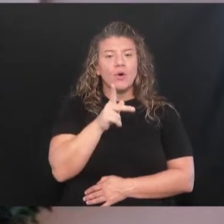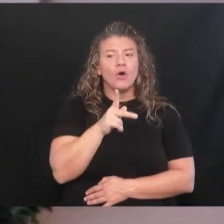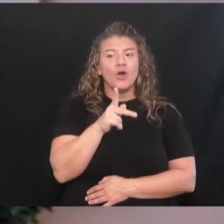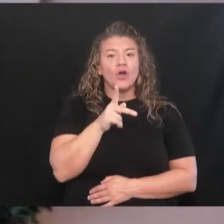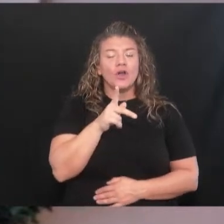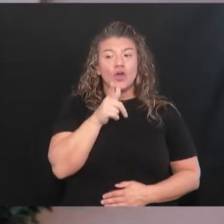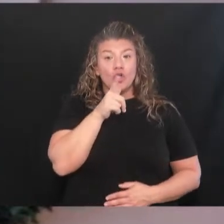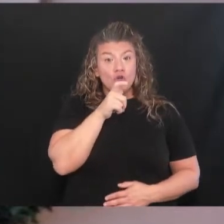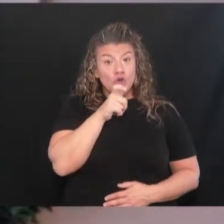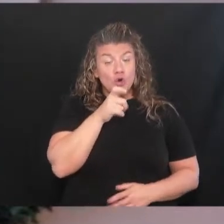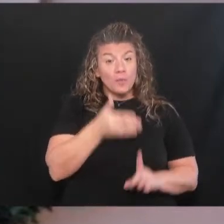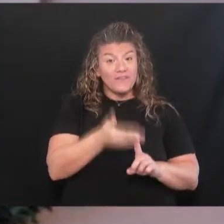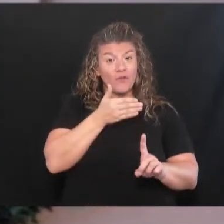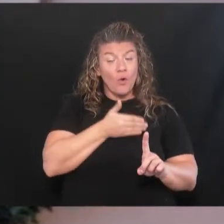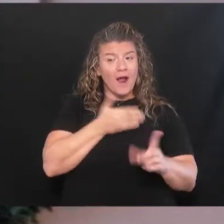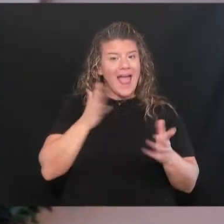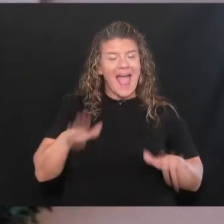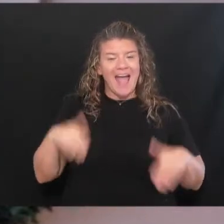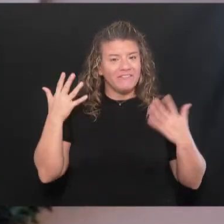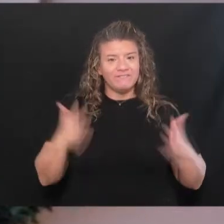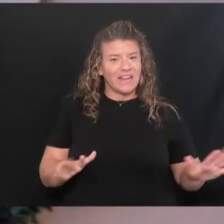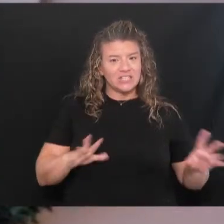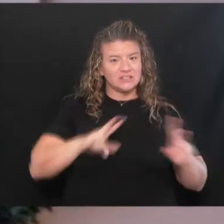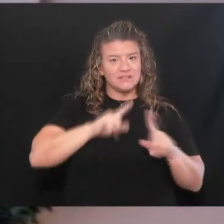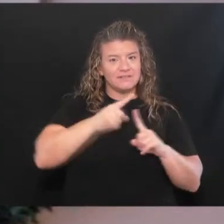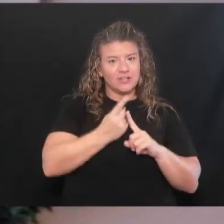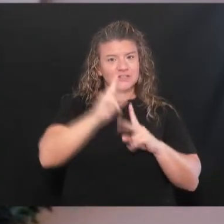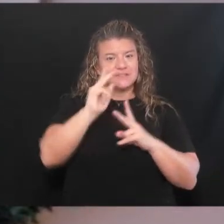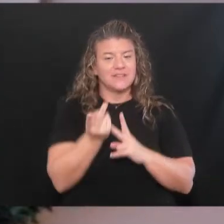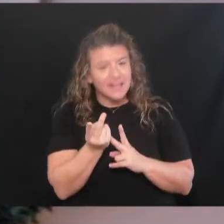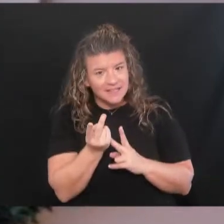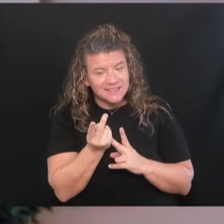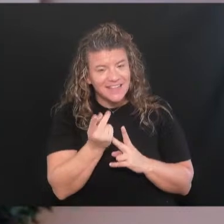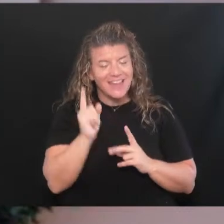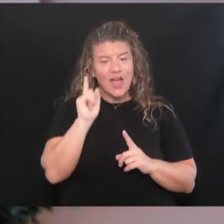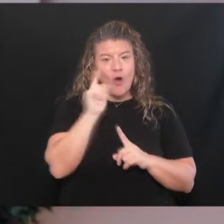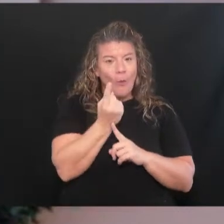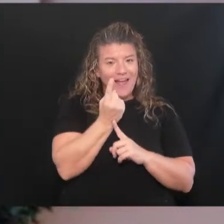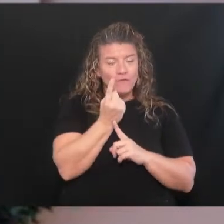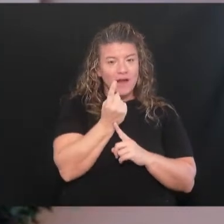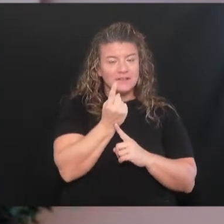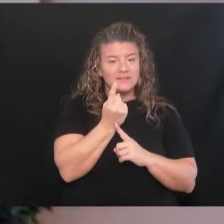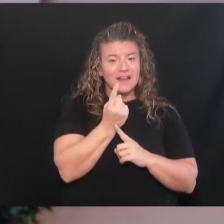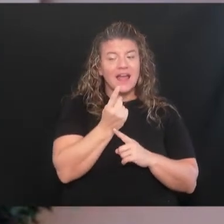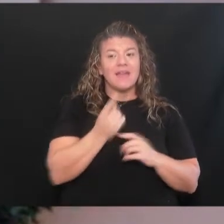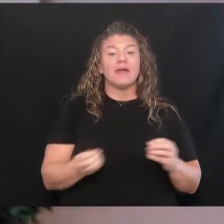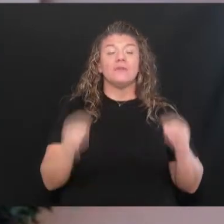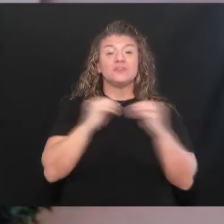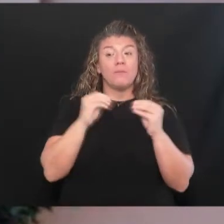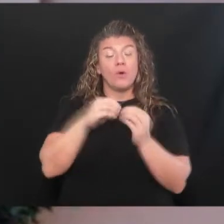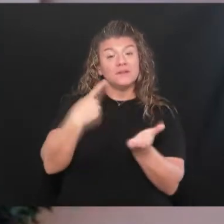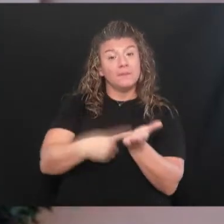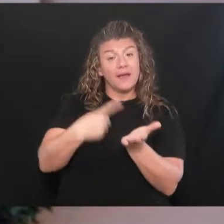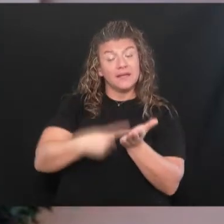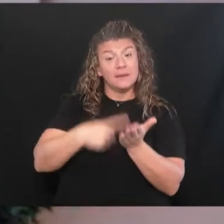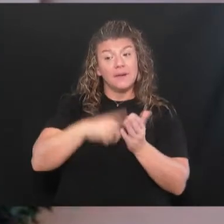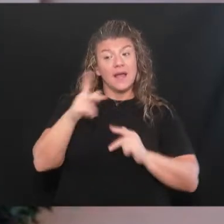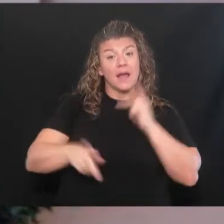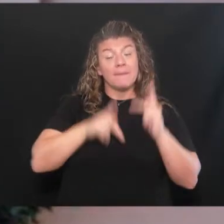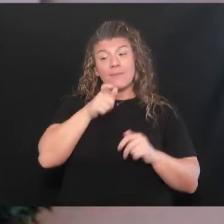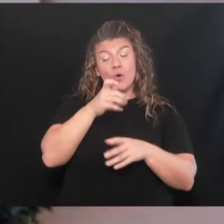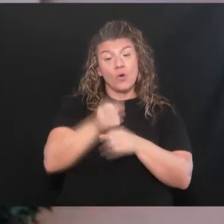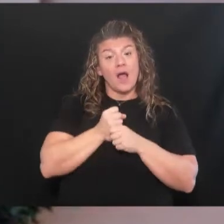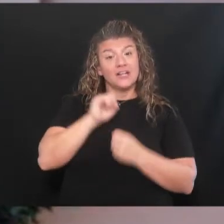asked previously, that haven't completed their vaccine regimen, but only have one dose. And then there's more debate about people that say received